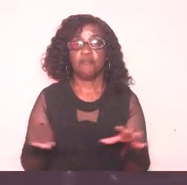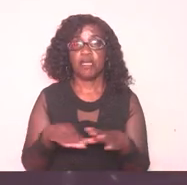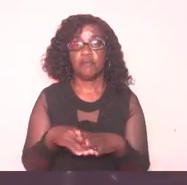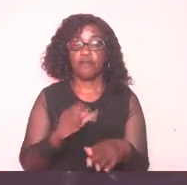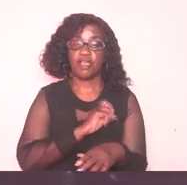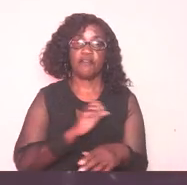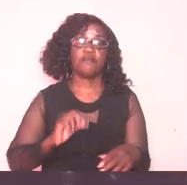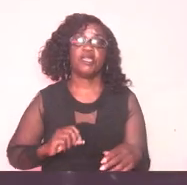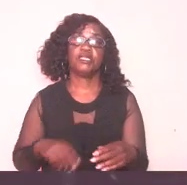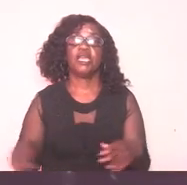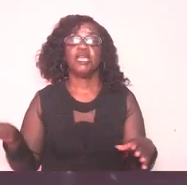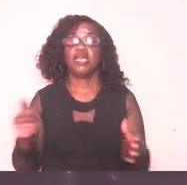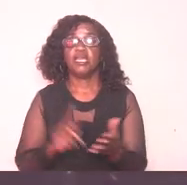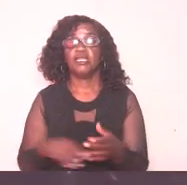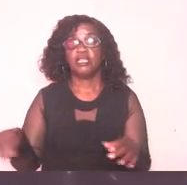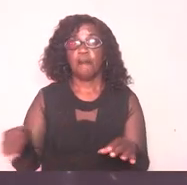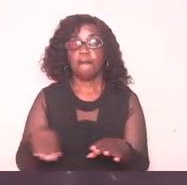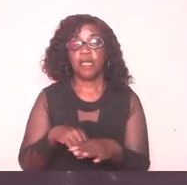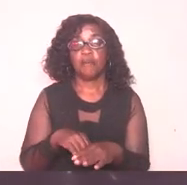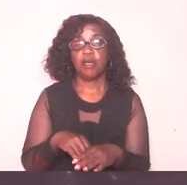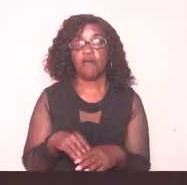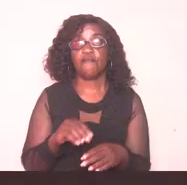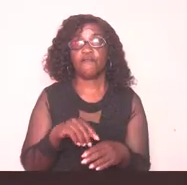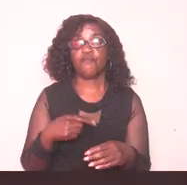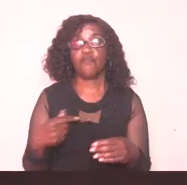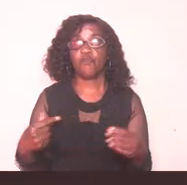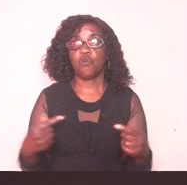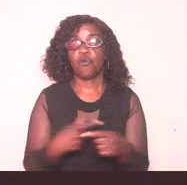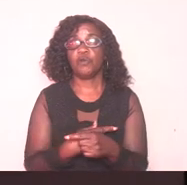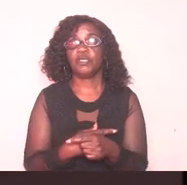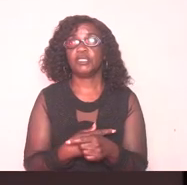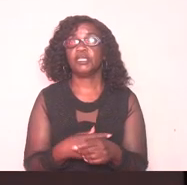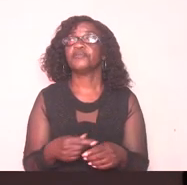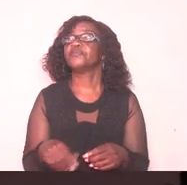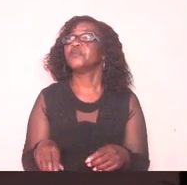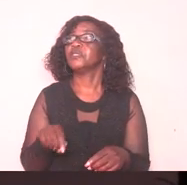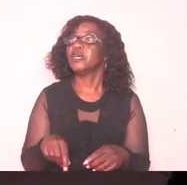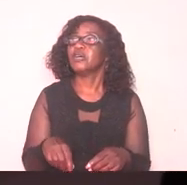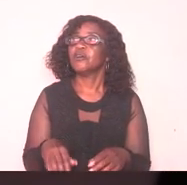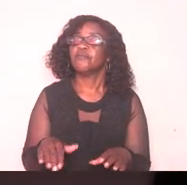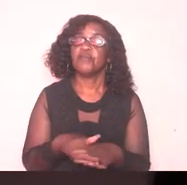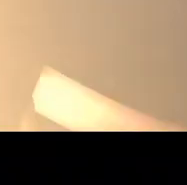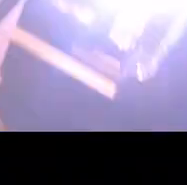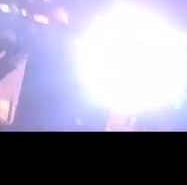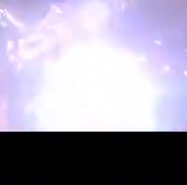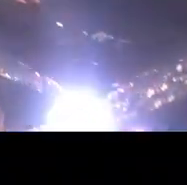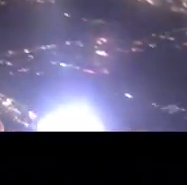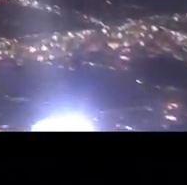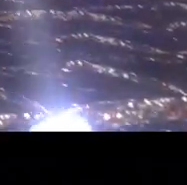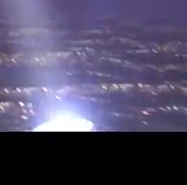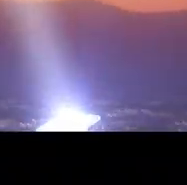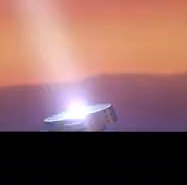of opposition. Last quarter, I'm asking government whip to please make their way to the podium and make their case.